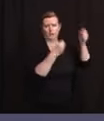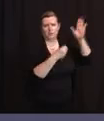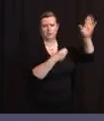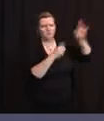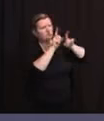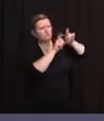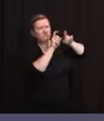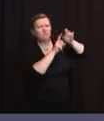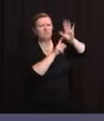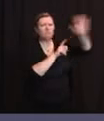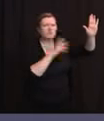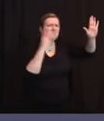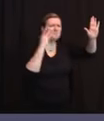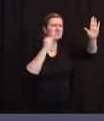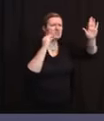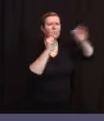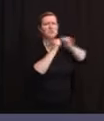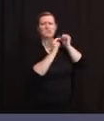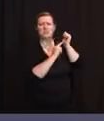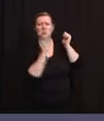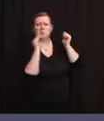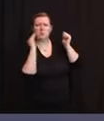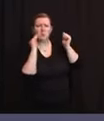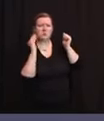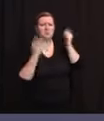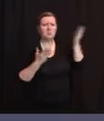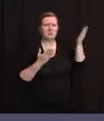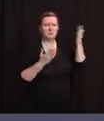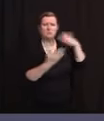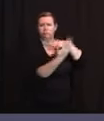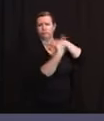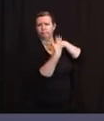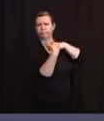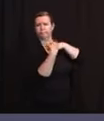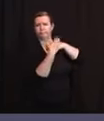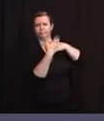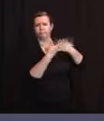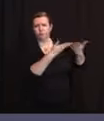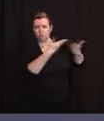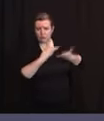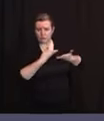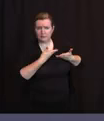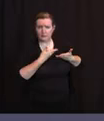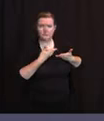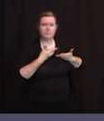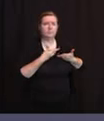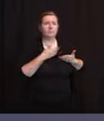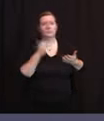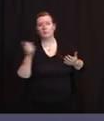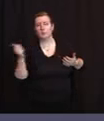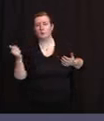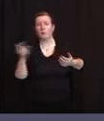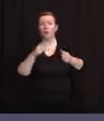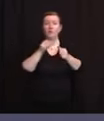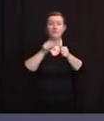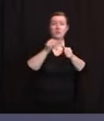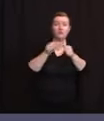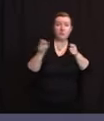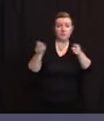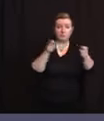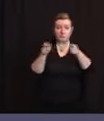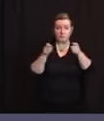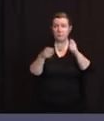long-term care. They suggested all of the infection control protocols that